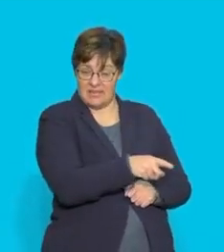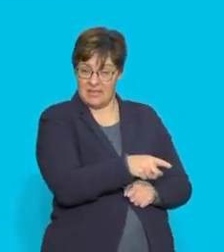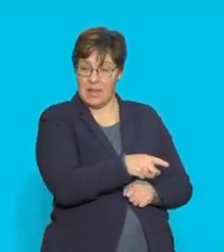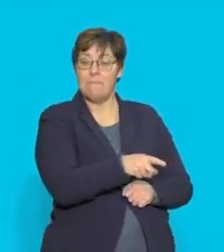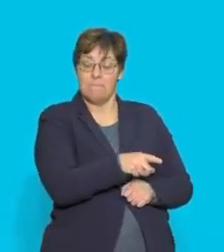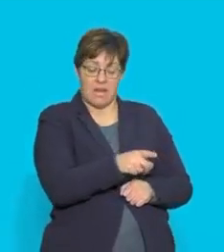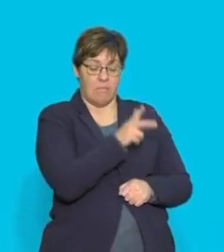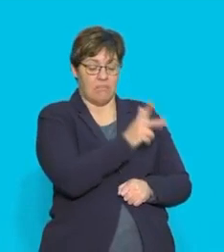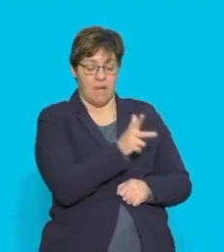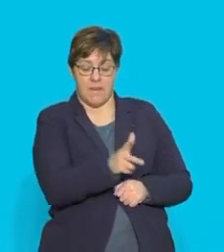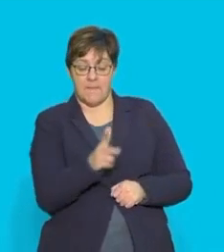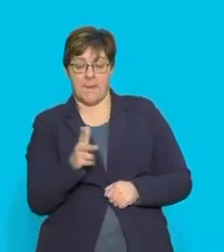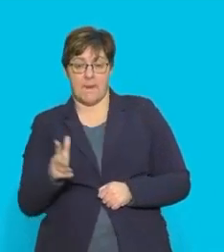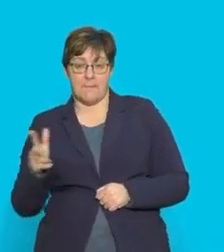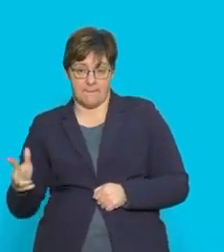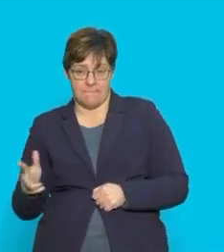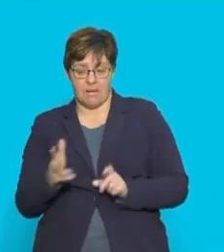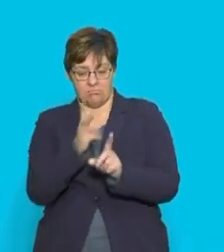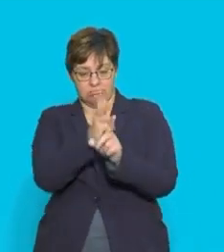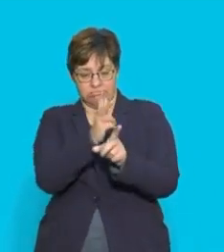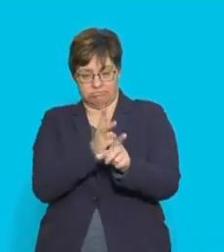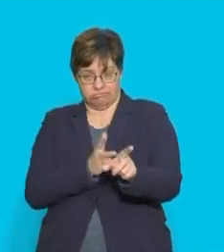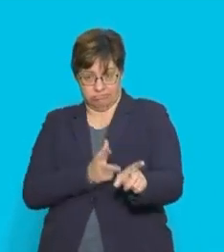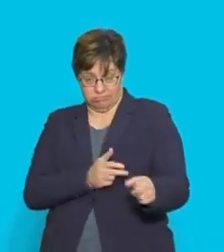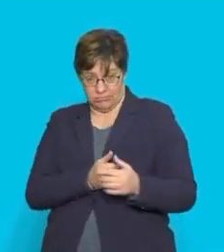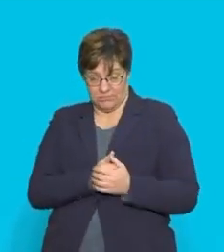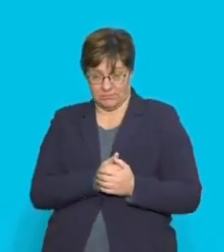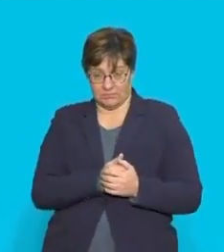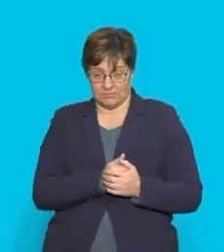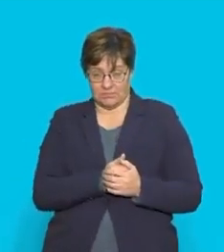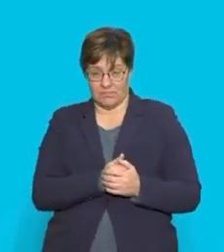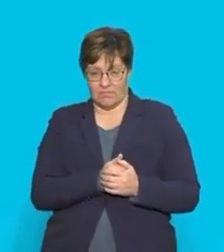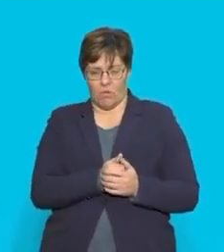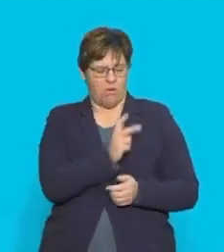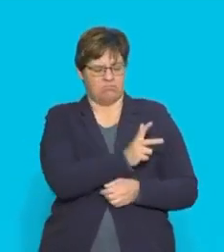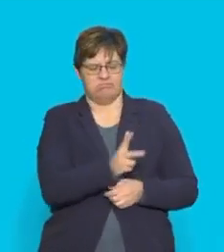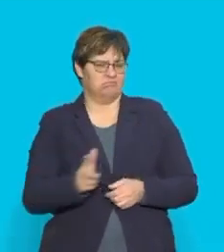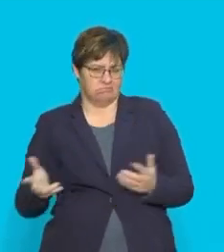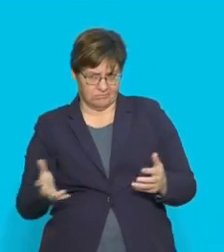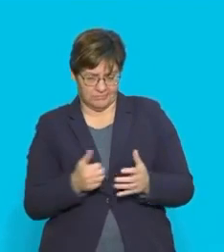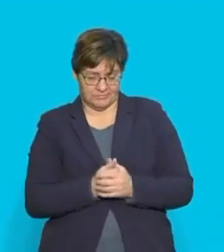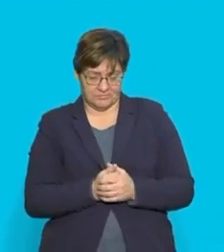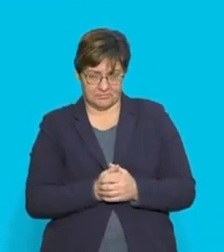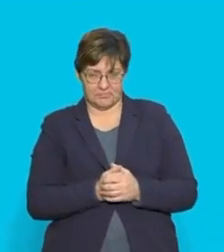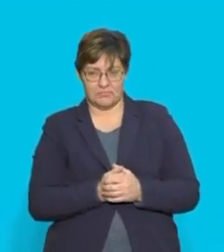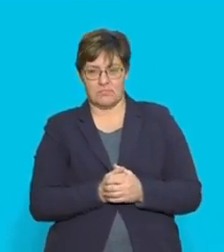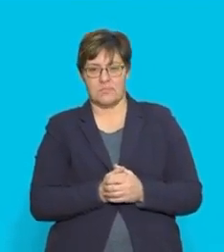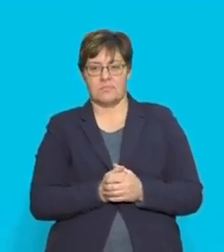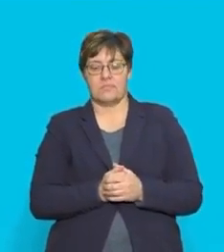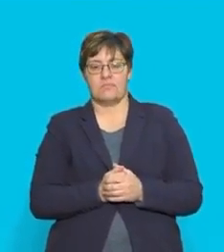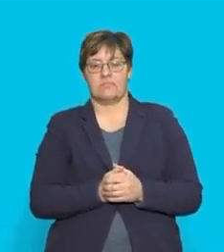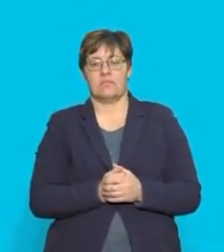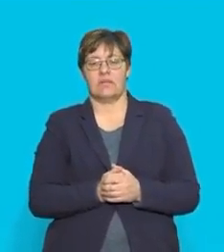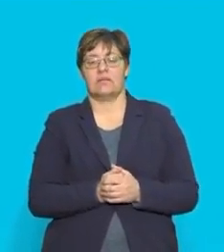parked in a straight line. Are we all together? Now, in